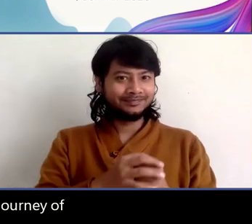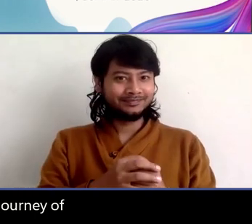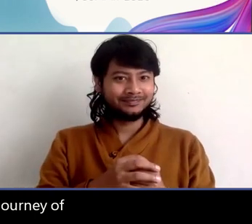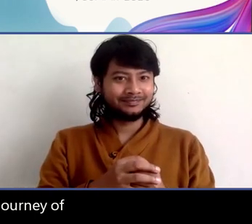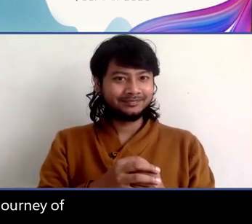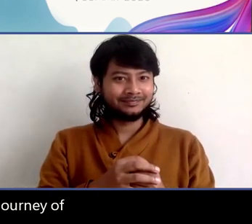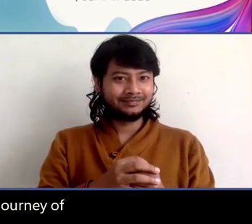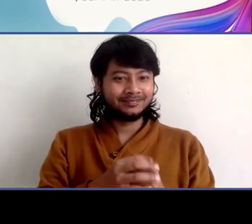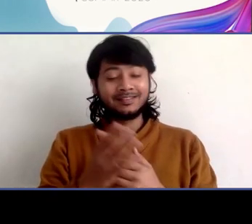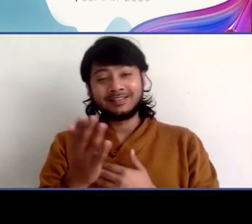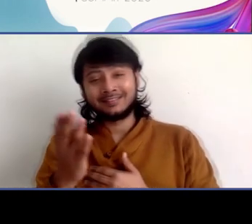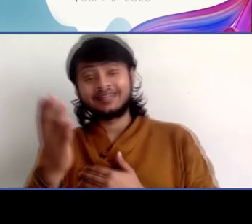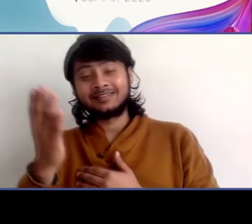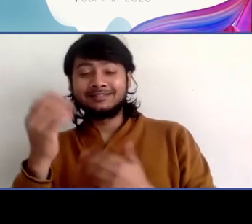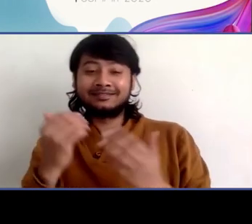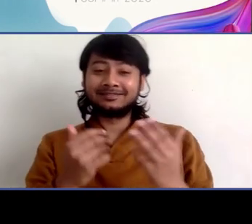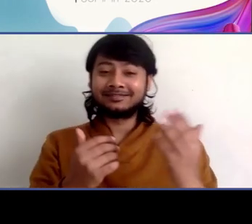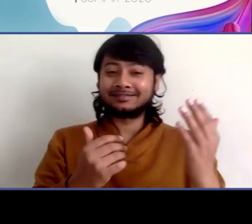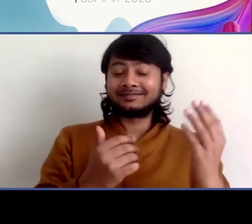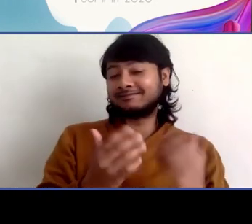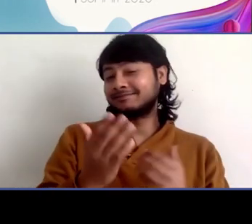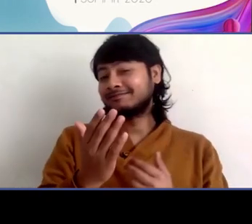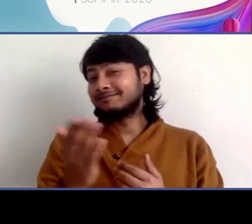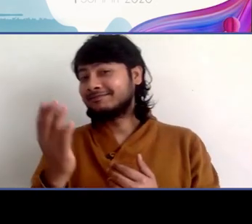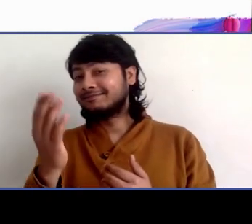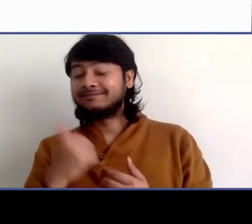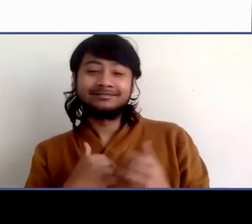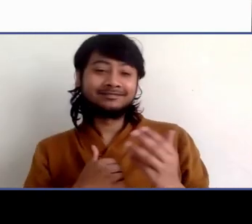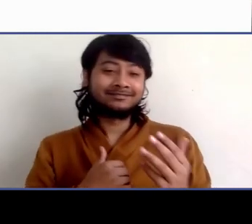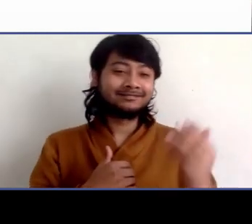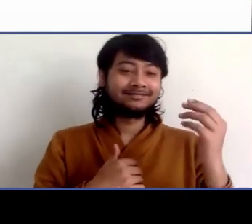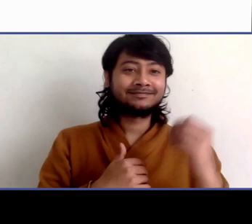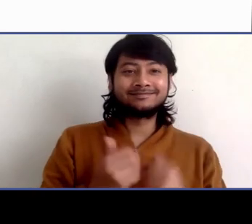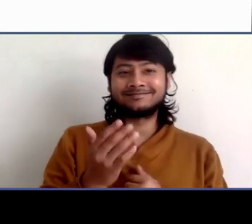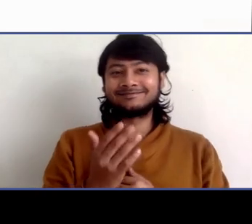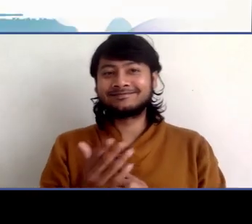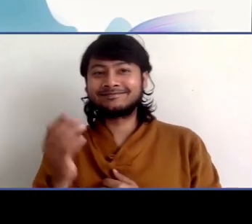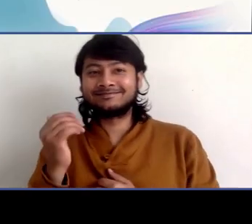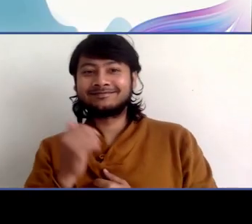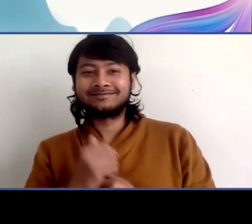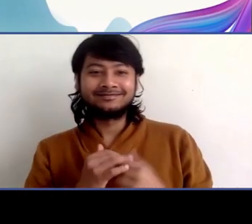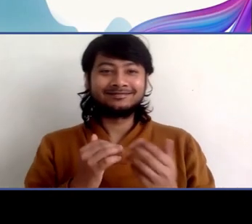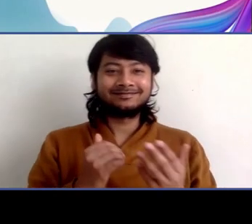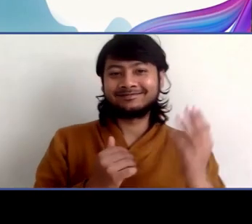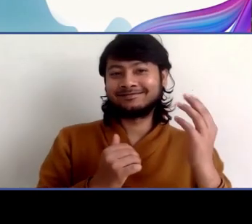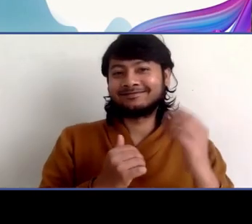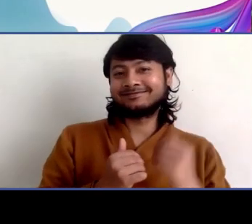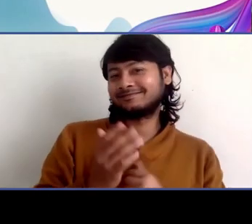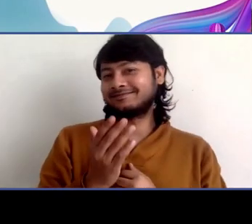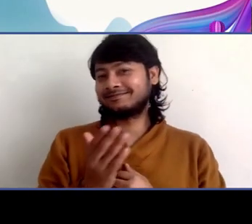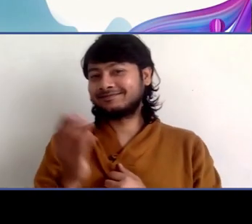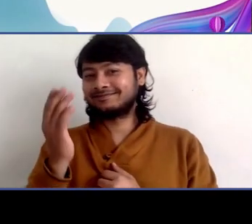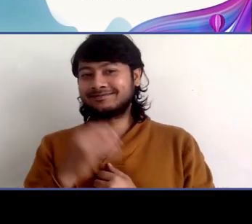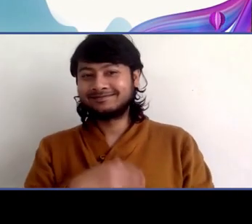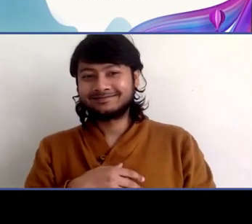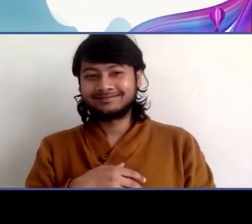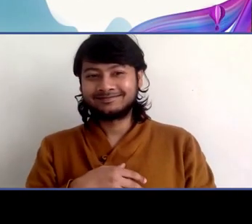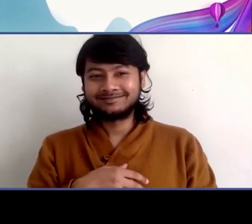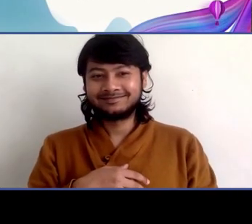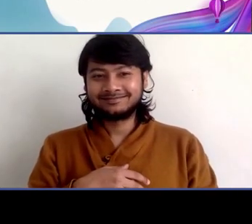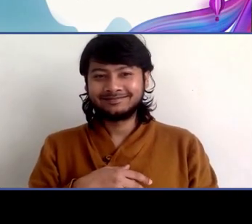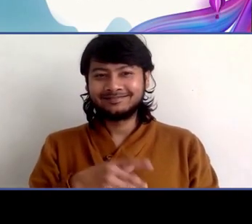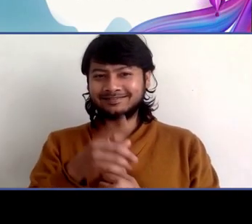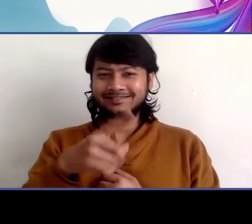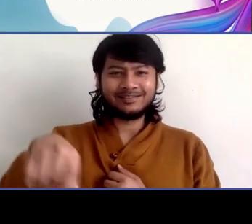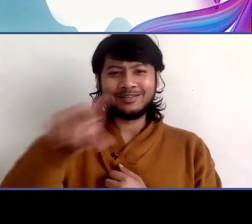Ha ha ha ha, la la la la la la la la la la la la la la la la. You've heard,